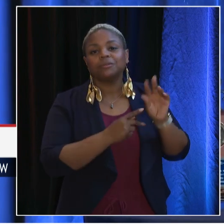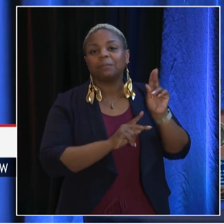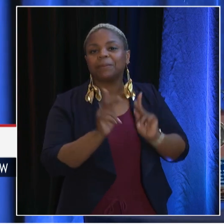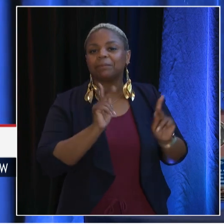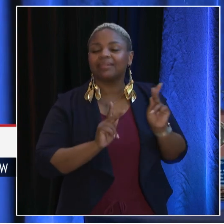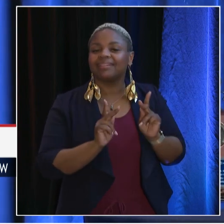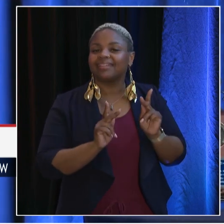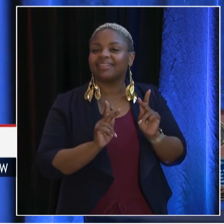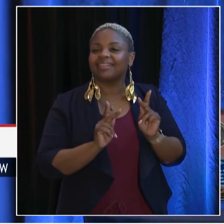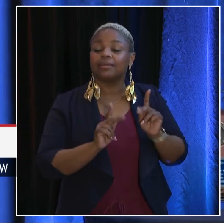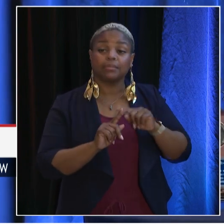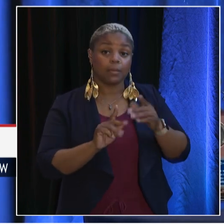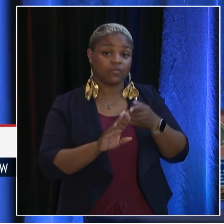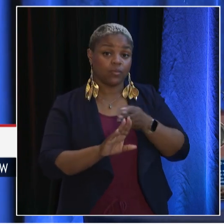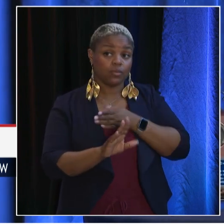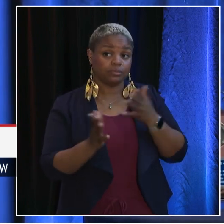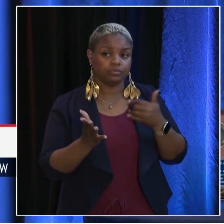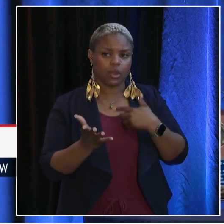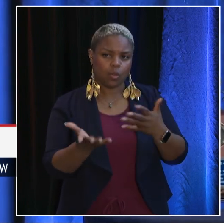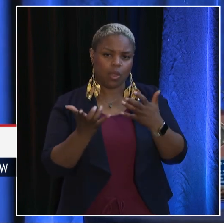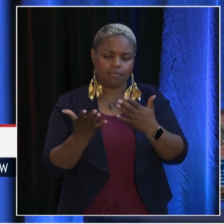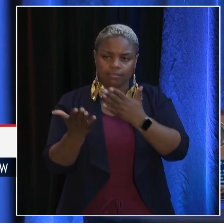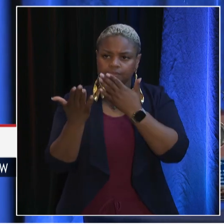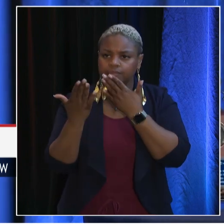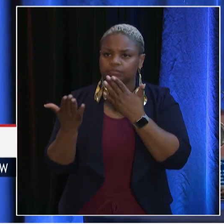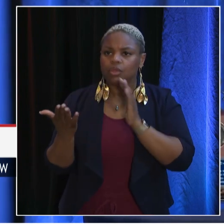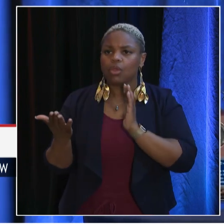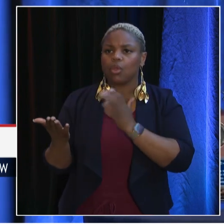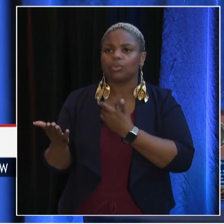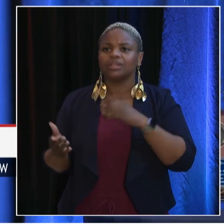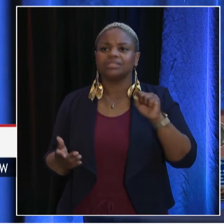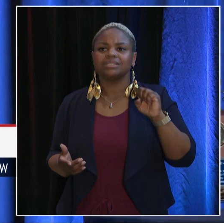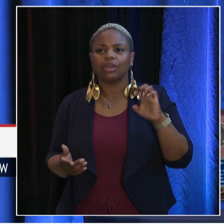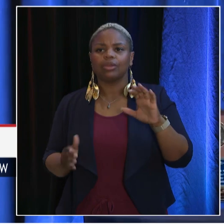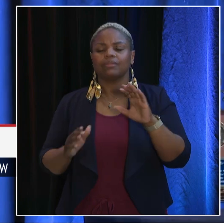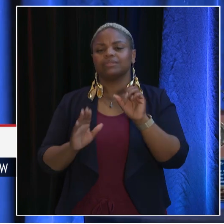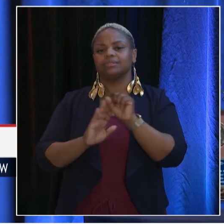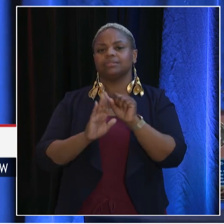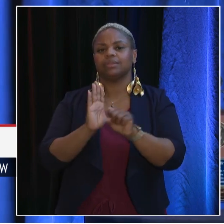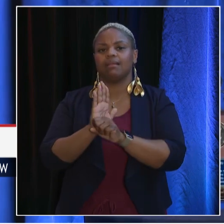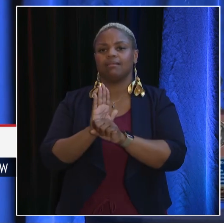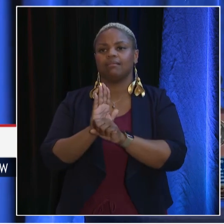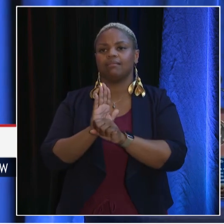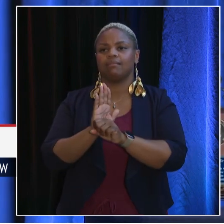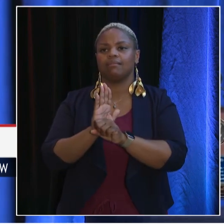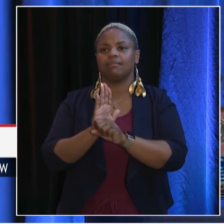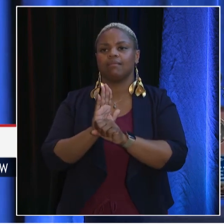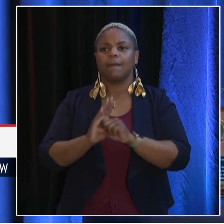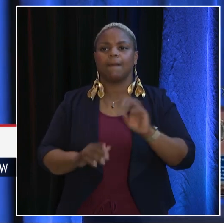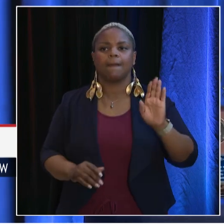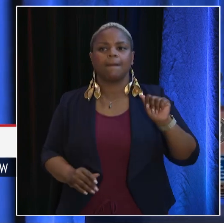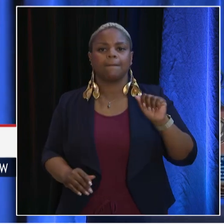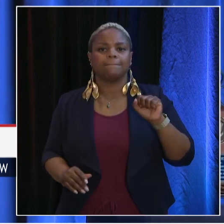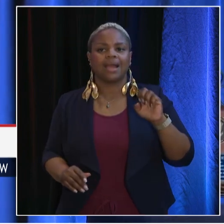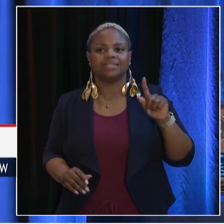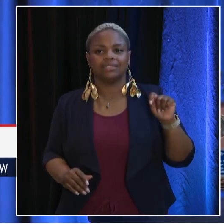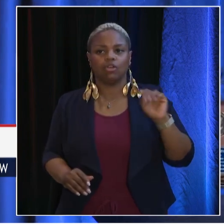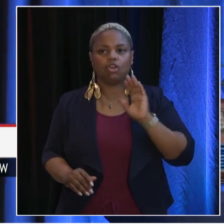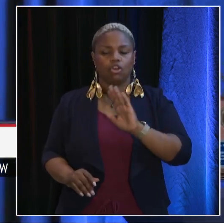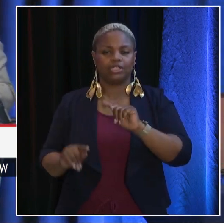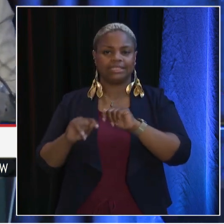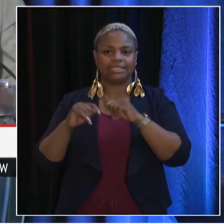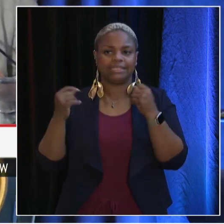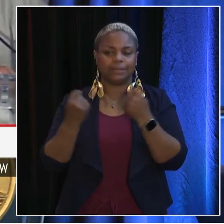I want to thank our Secretary of State for the District of Columbia, Secretary Kimberly Bassett and her team.